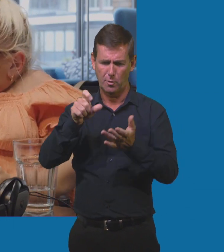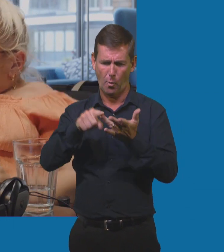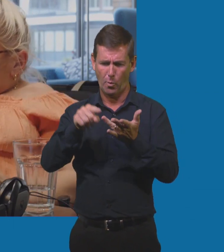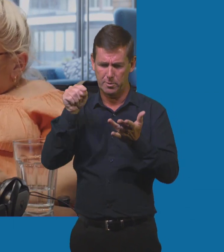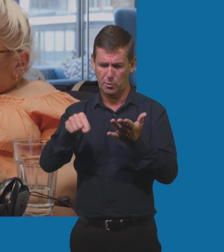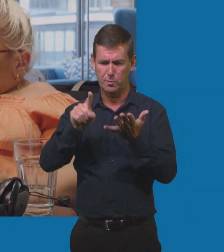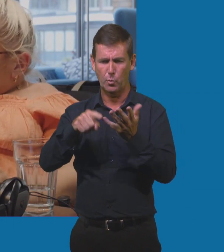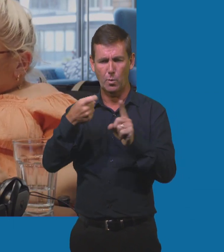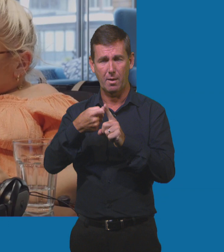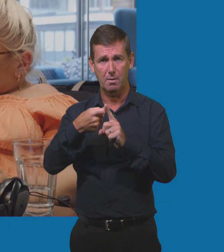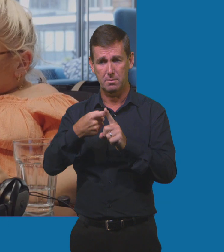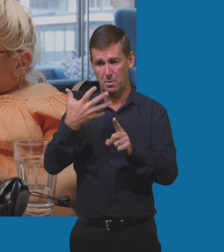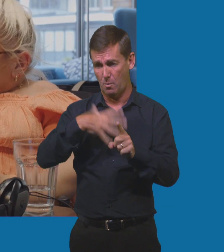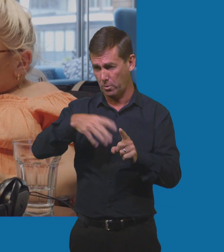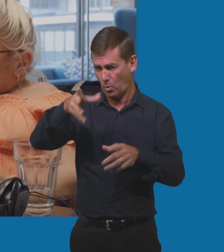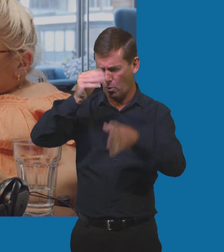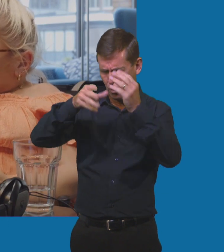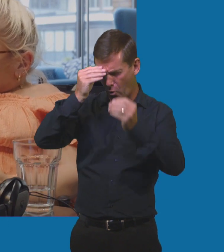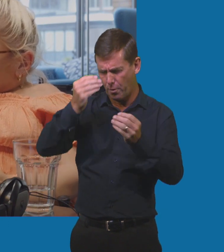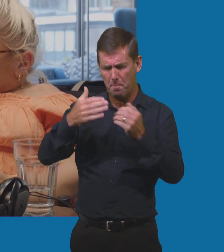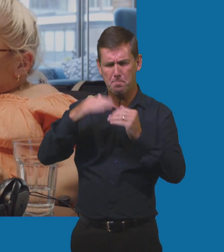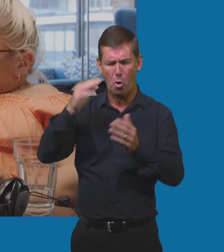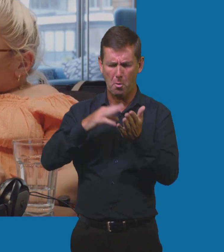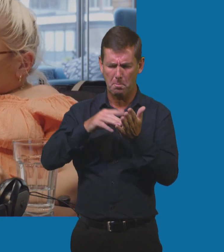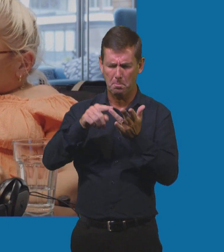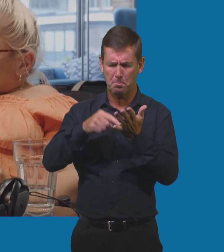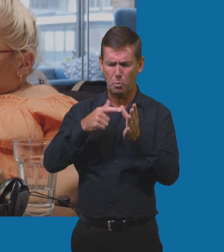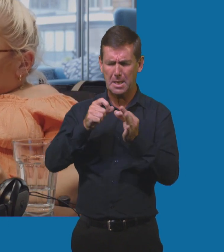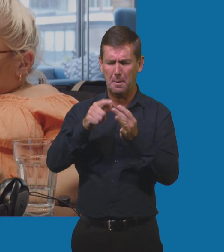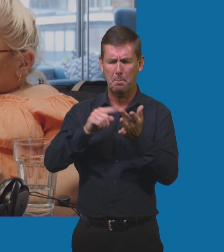to learn more about Motability, the charity, visit